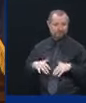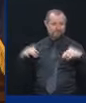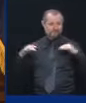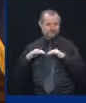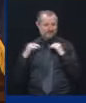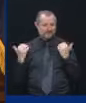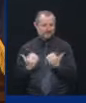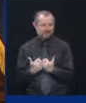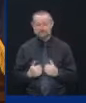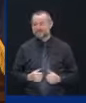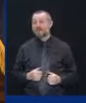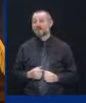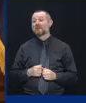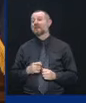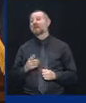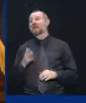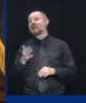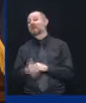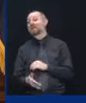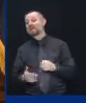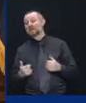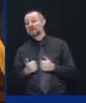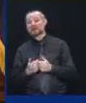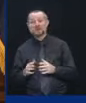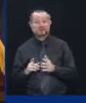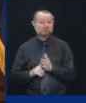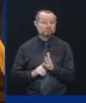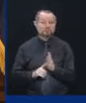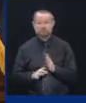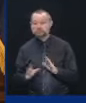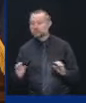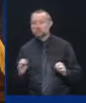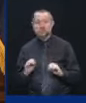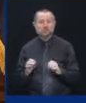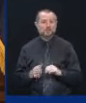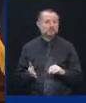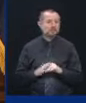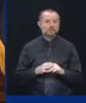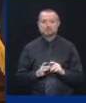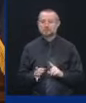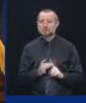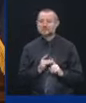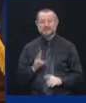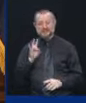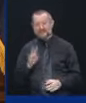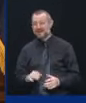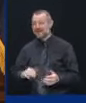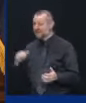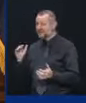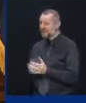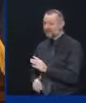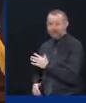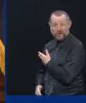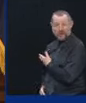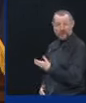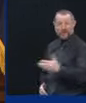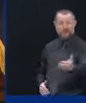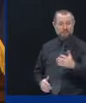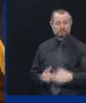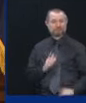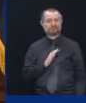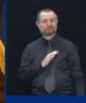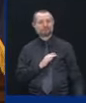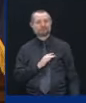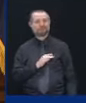No evidence in contact tracing of any increased spread. 7,000 people. Now,